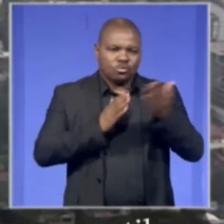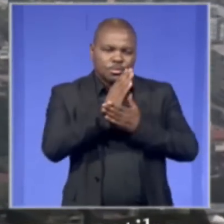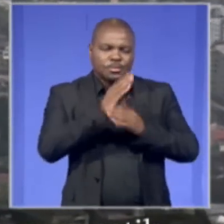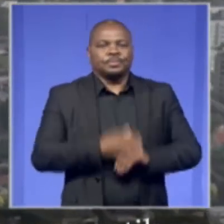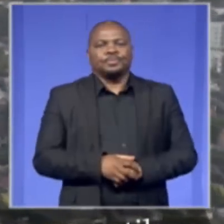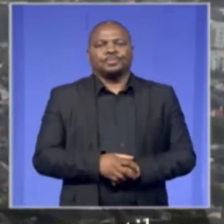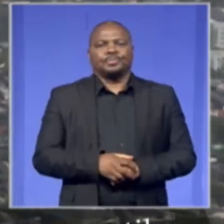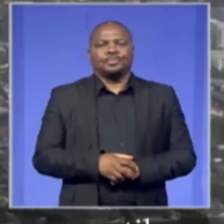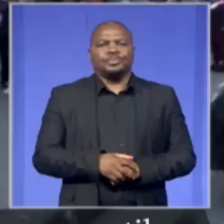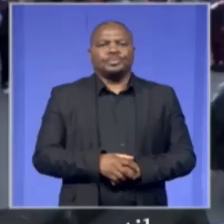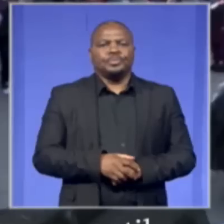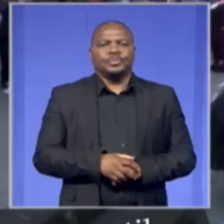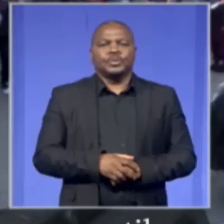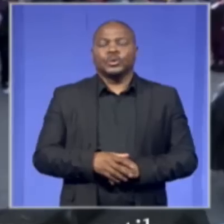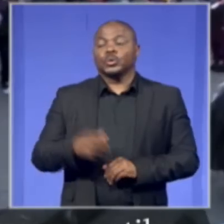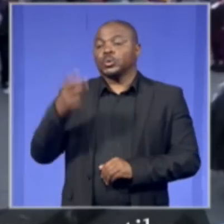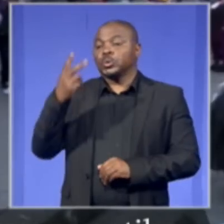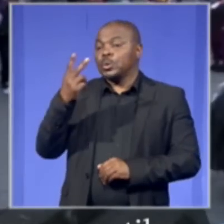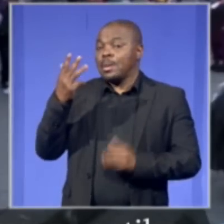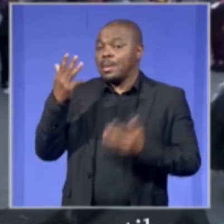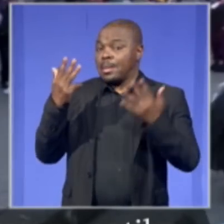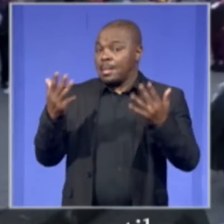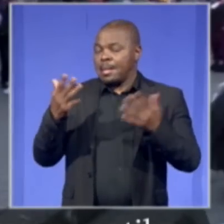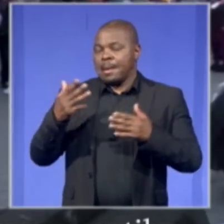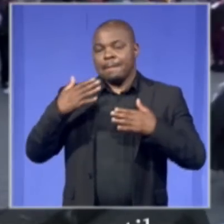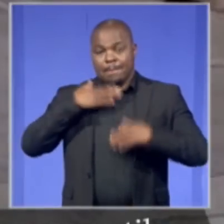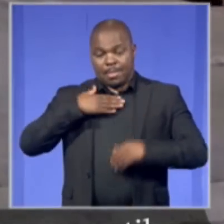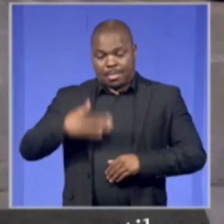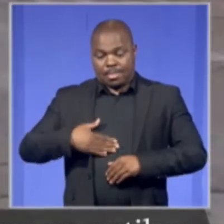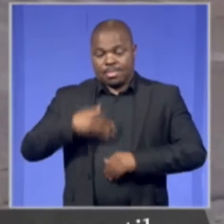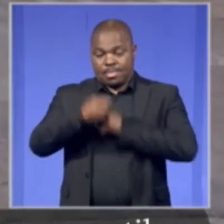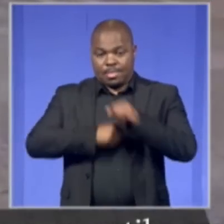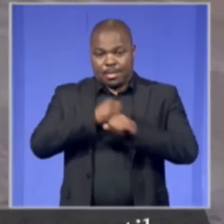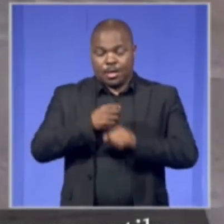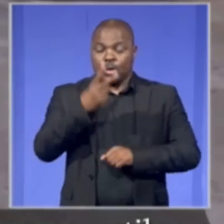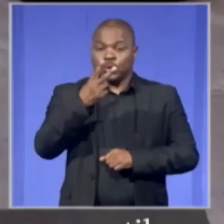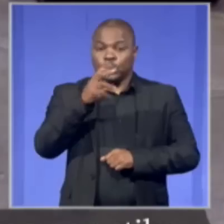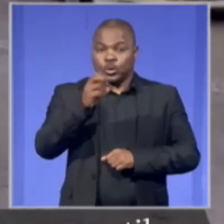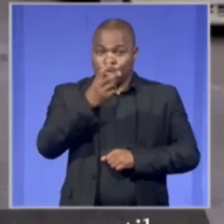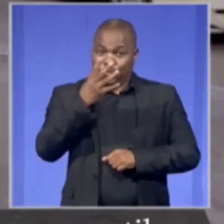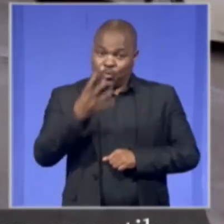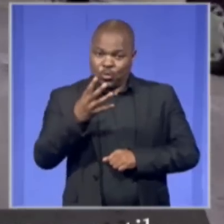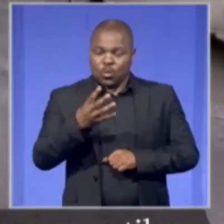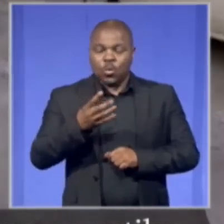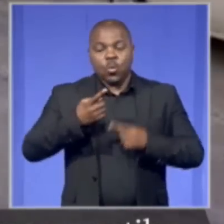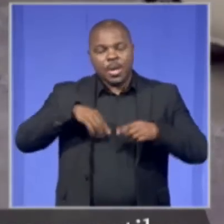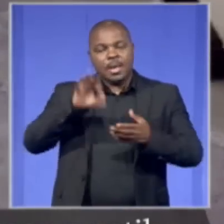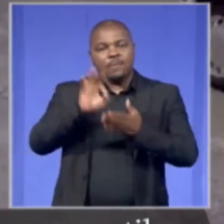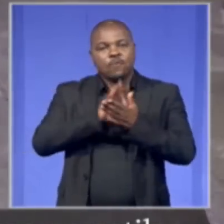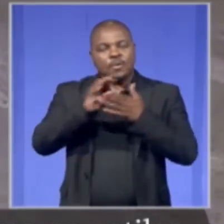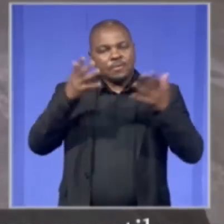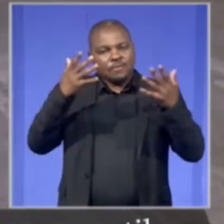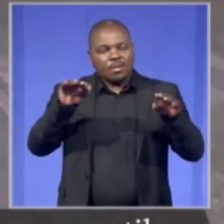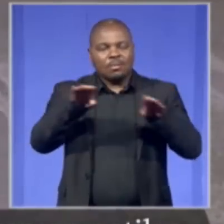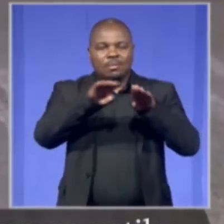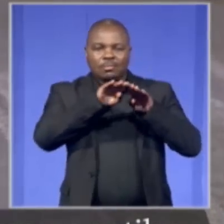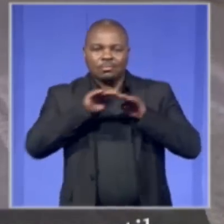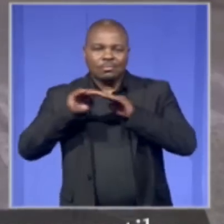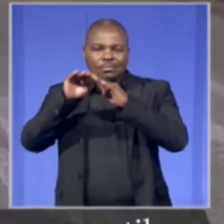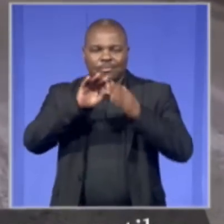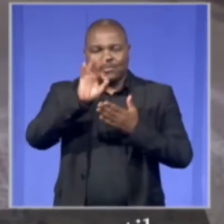the 29th of May 2024, we held our 7th democratic